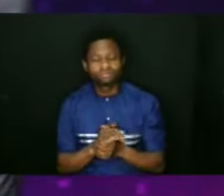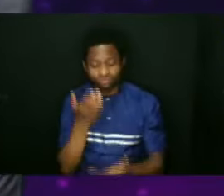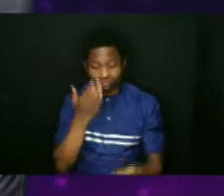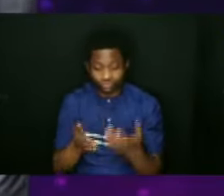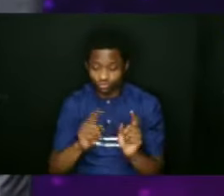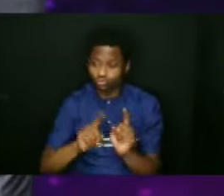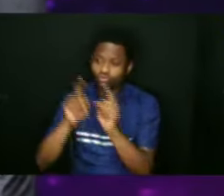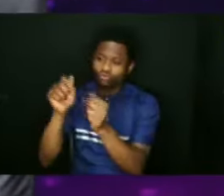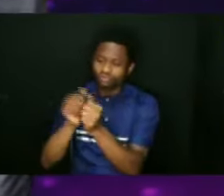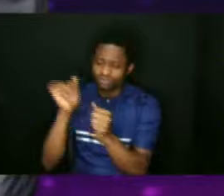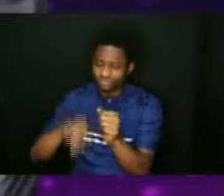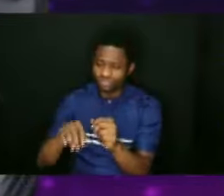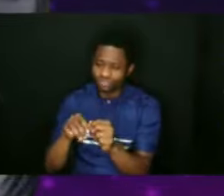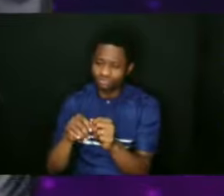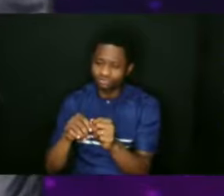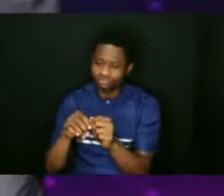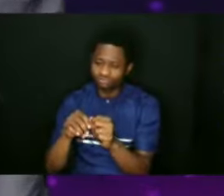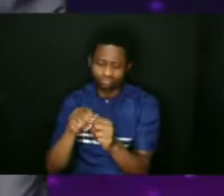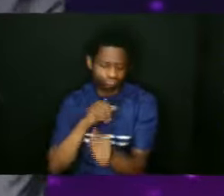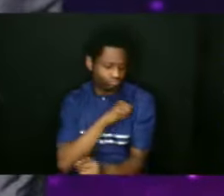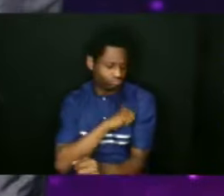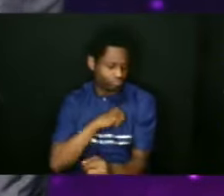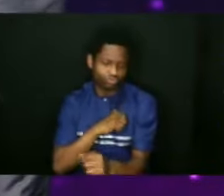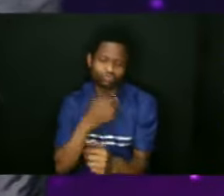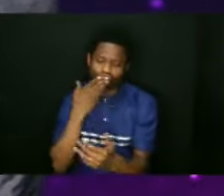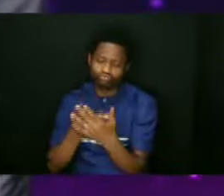go with this virtue.